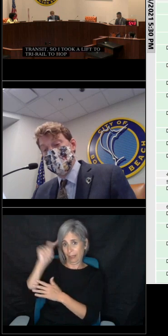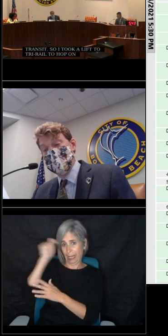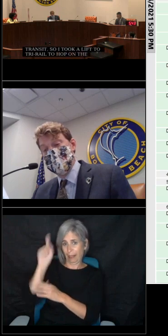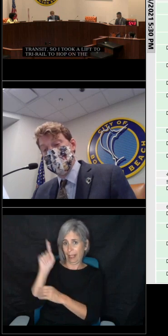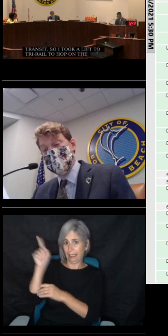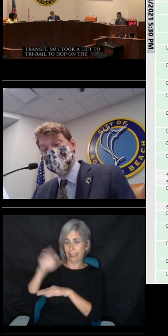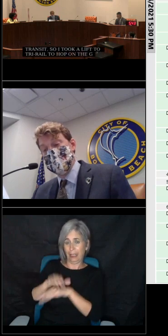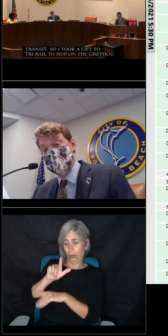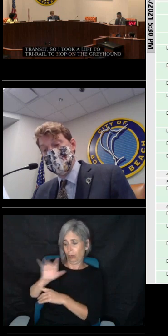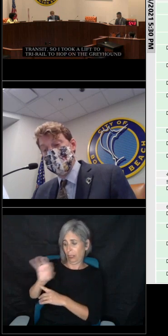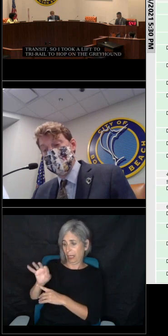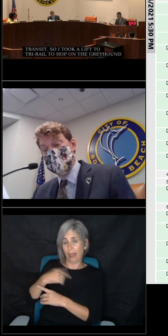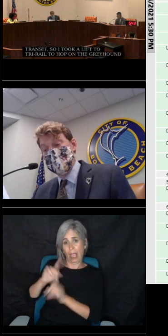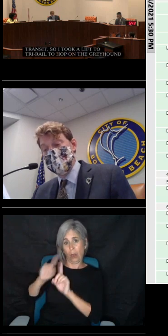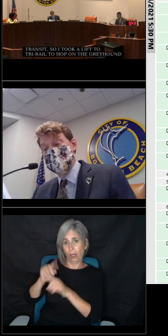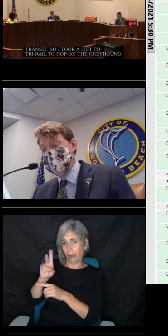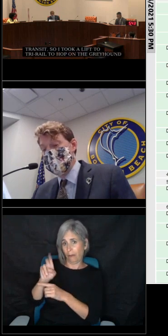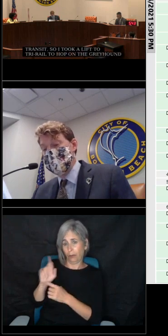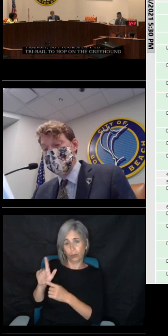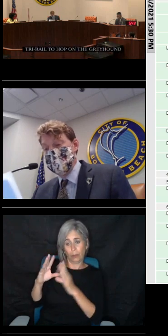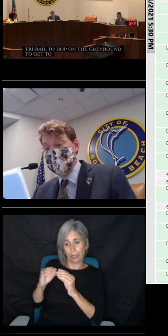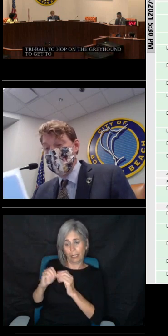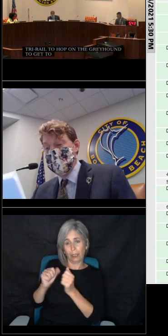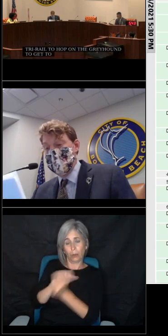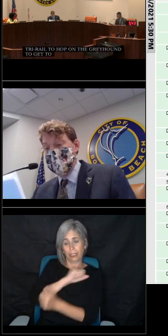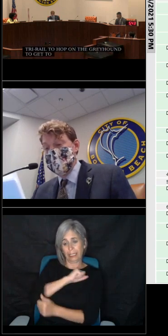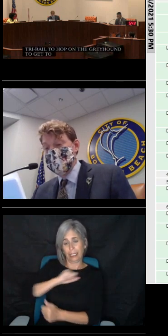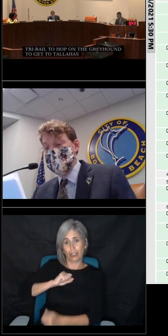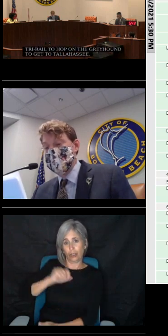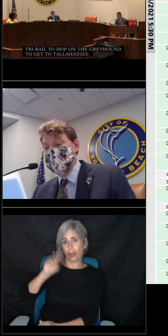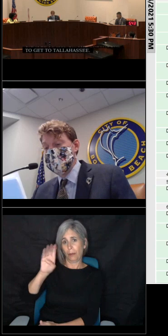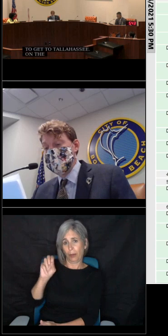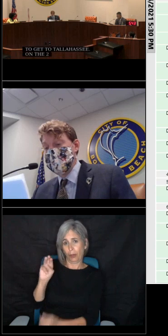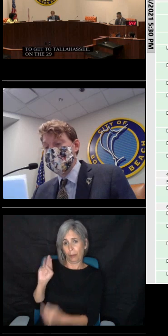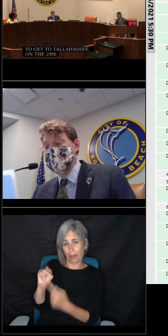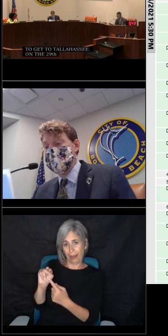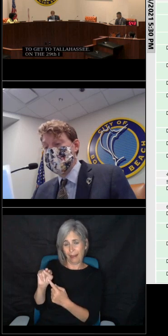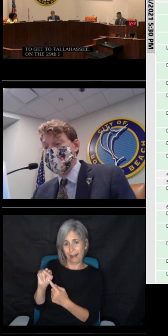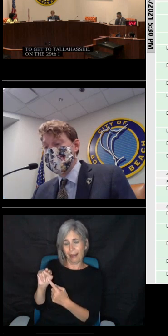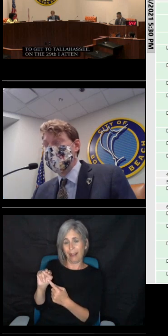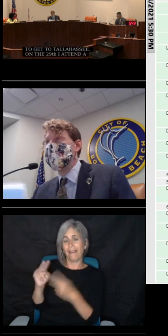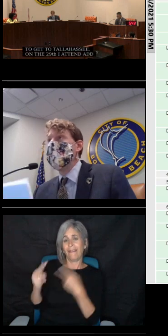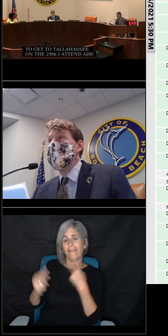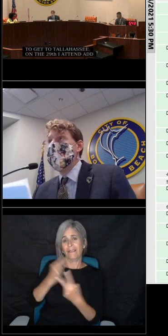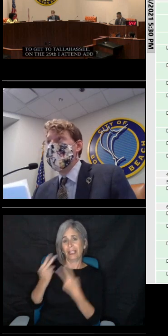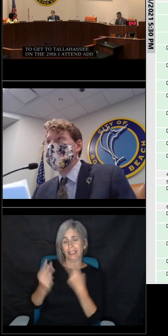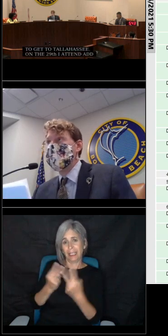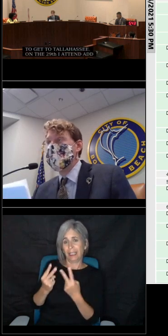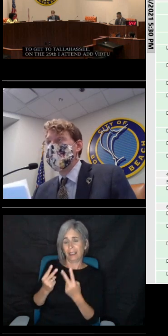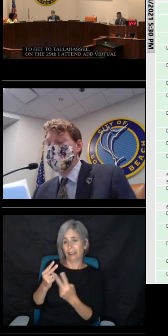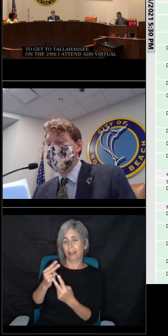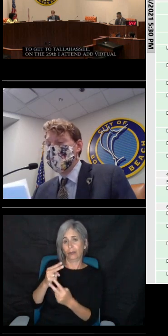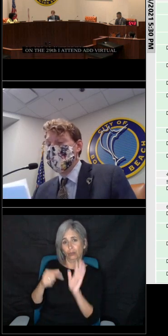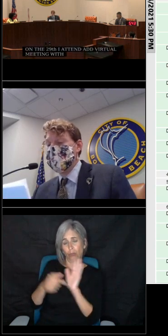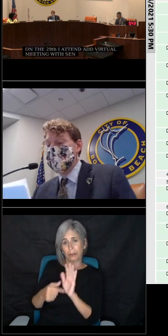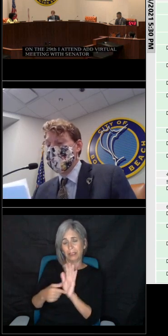29th, I attended a virtual meeting with Senator Berman and was able to visit Representative Casello